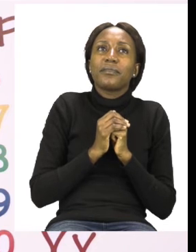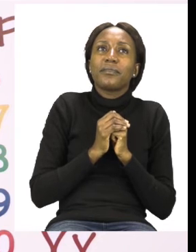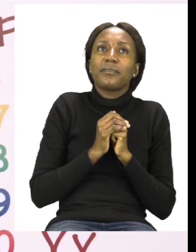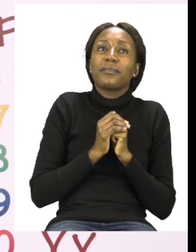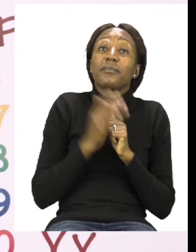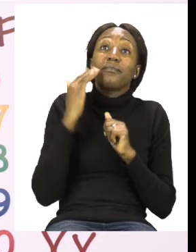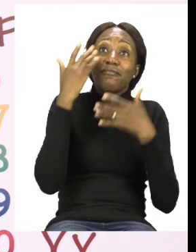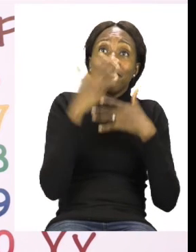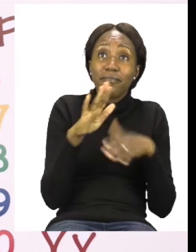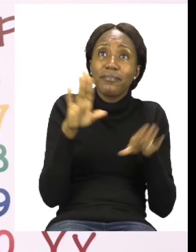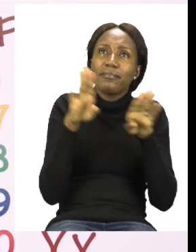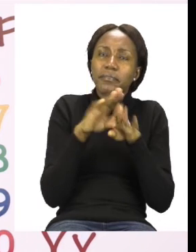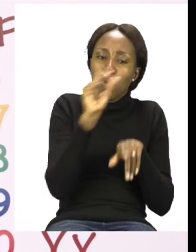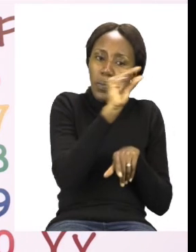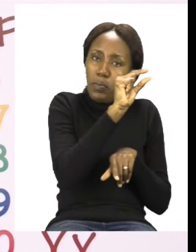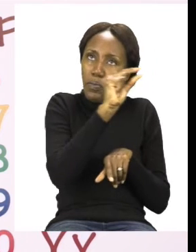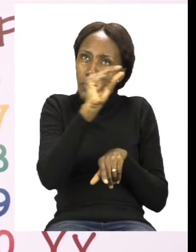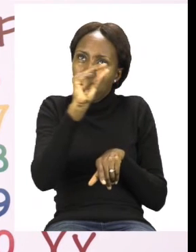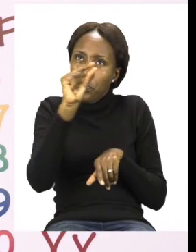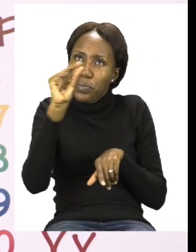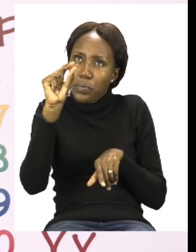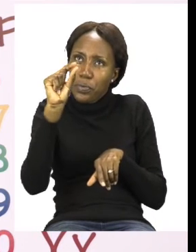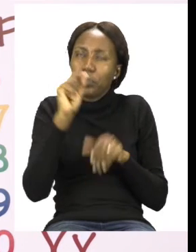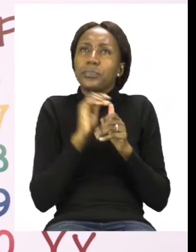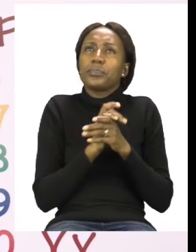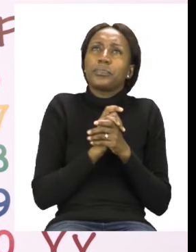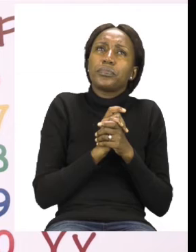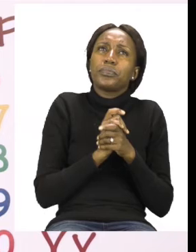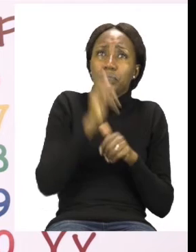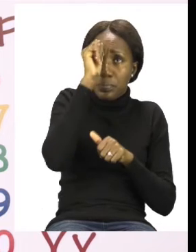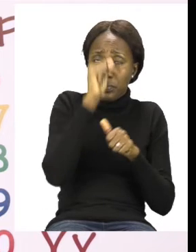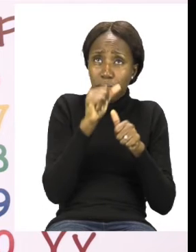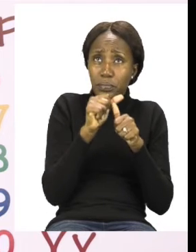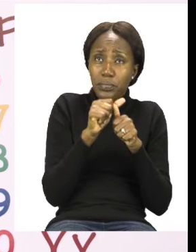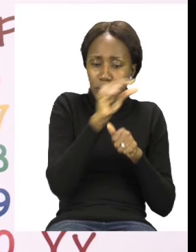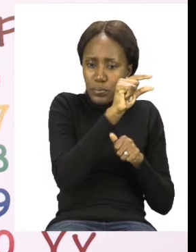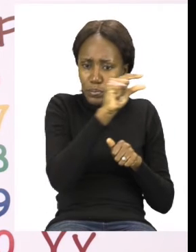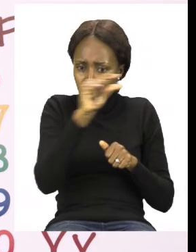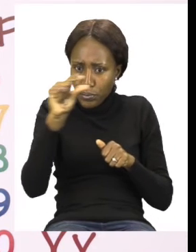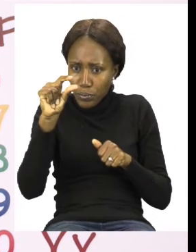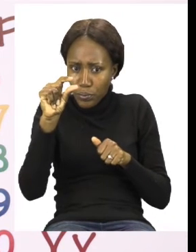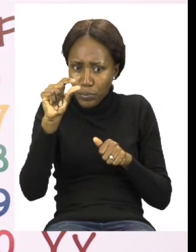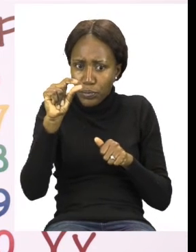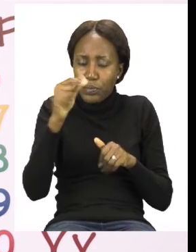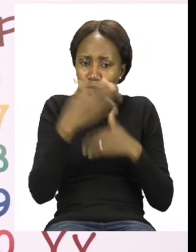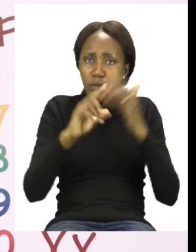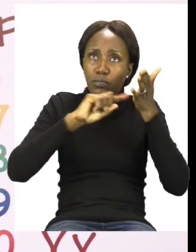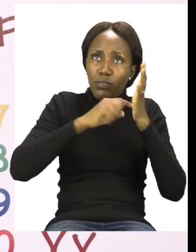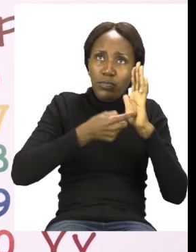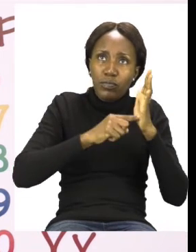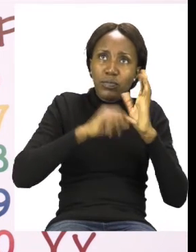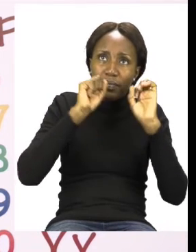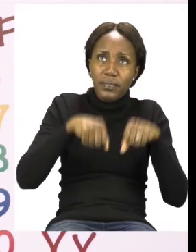make sentences. Remember, a sentence is a group of words put together that make sense.